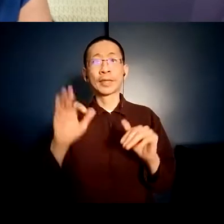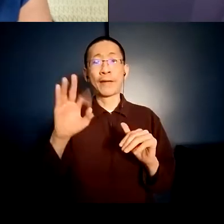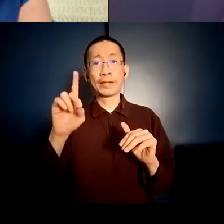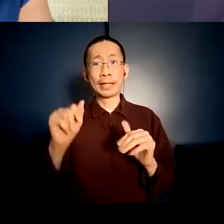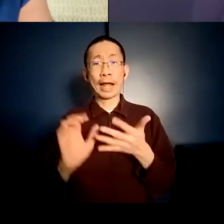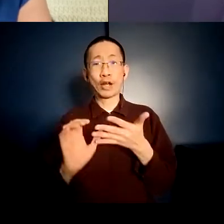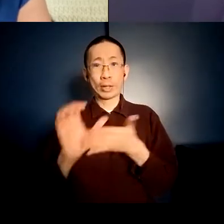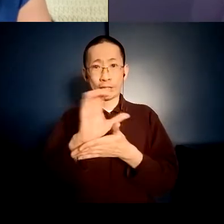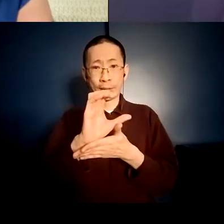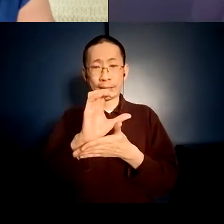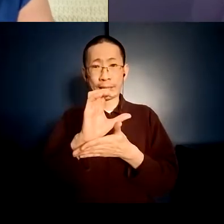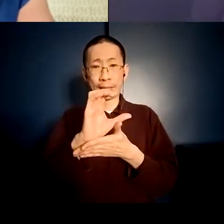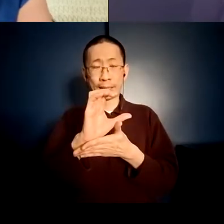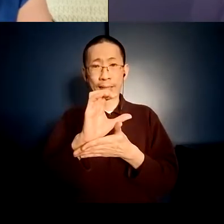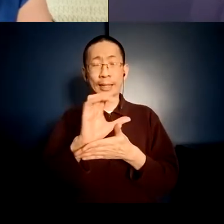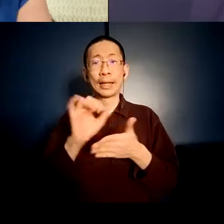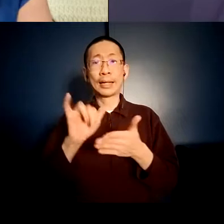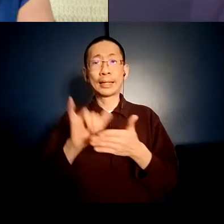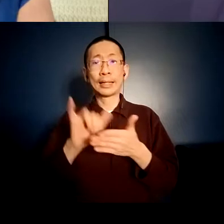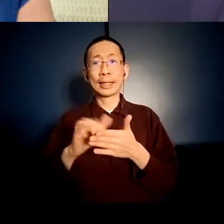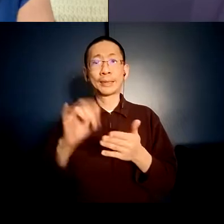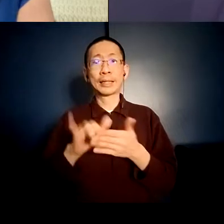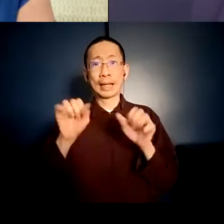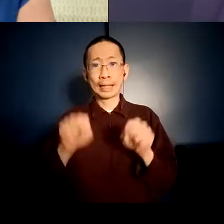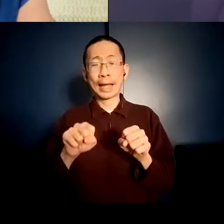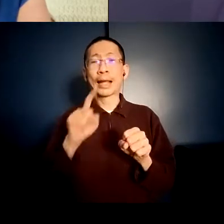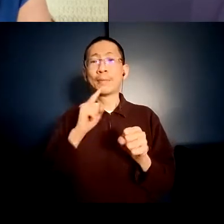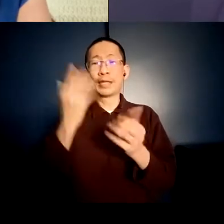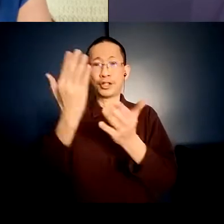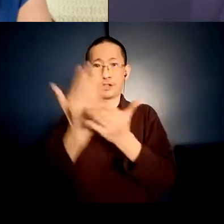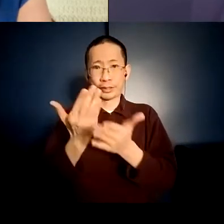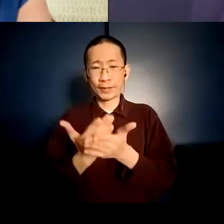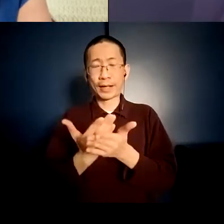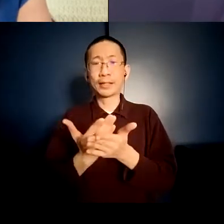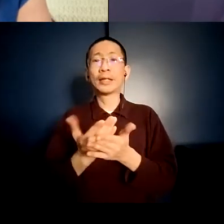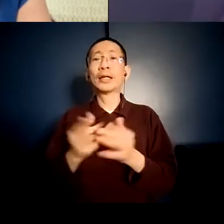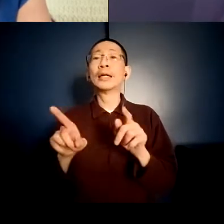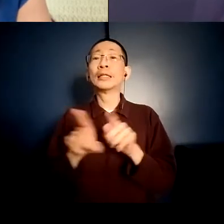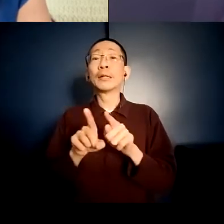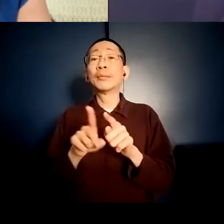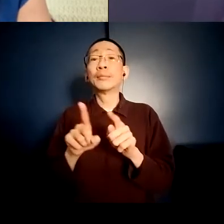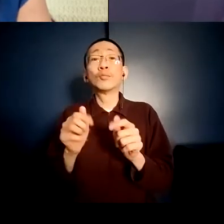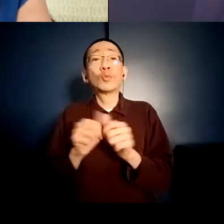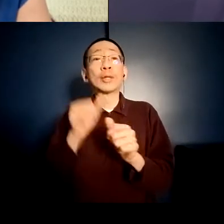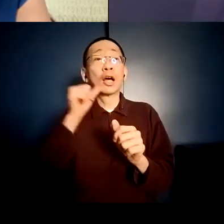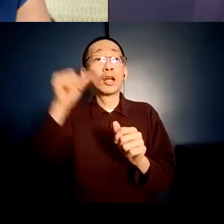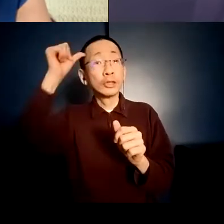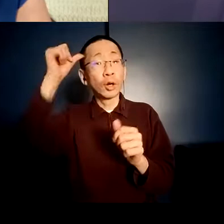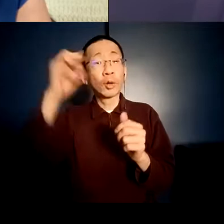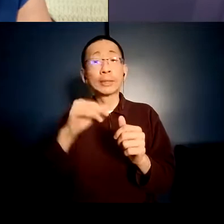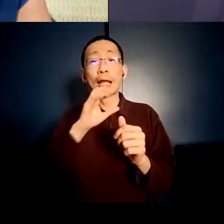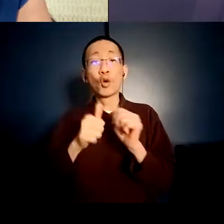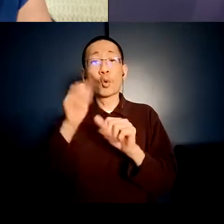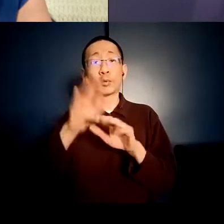criterion, that's something that can sometimes be justified. Same thing with adults and with older